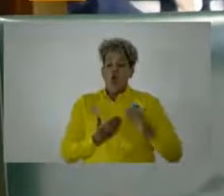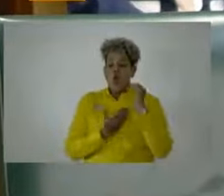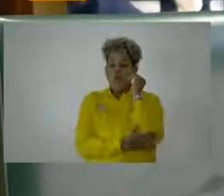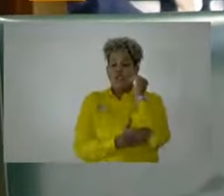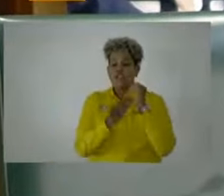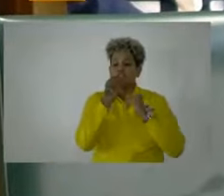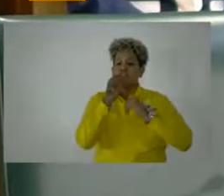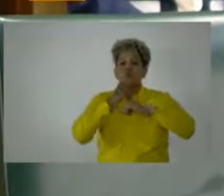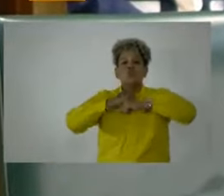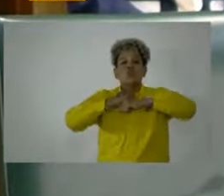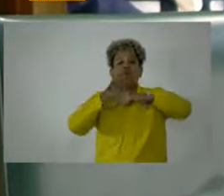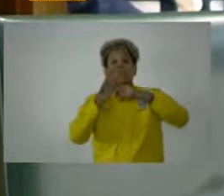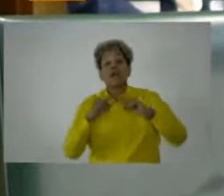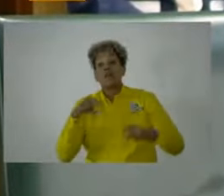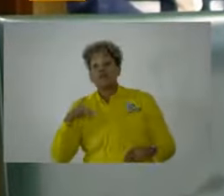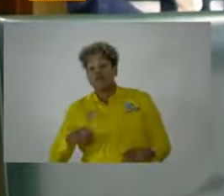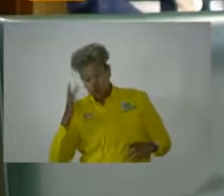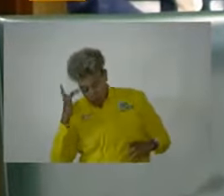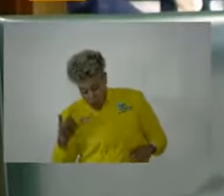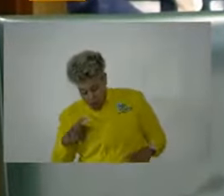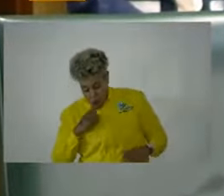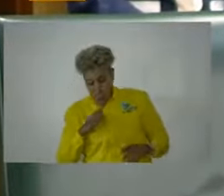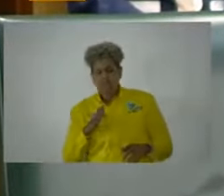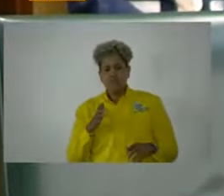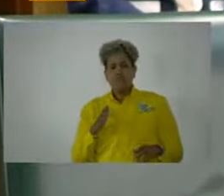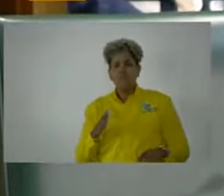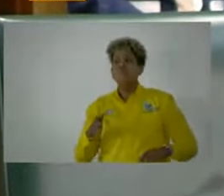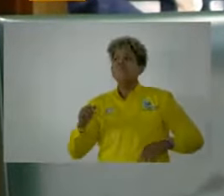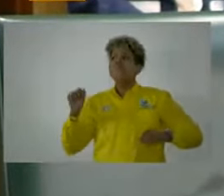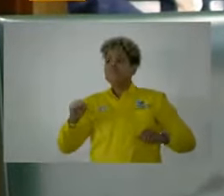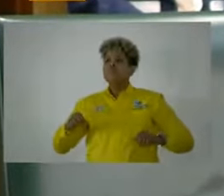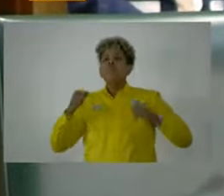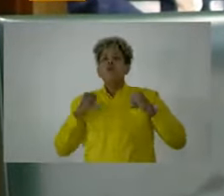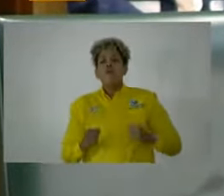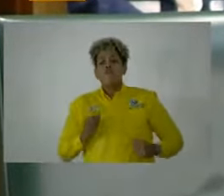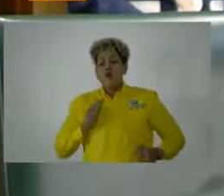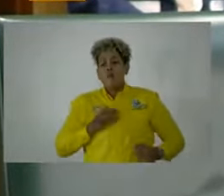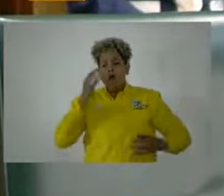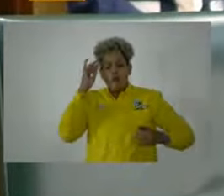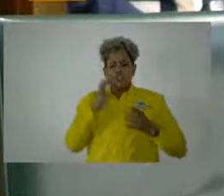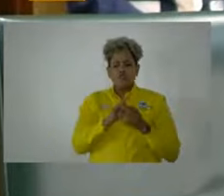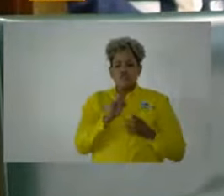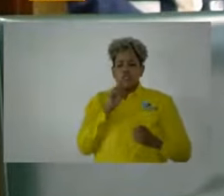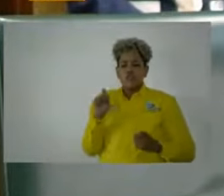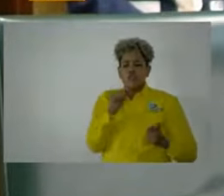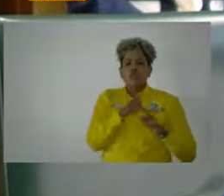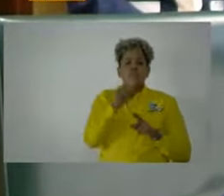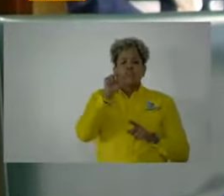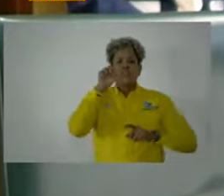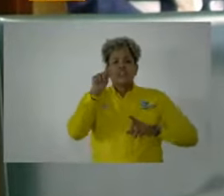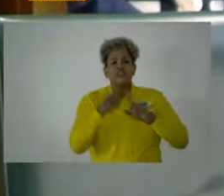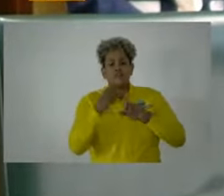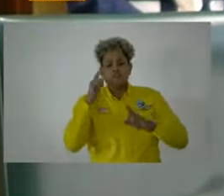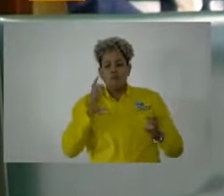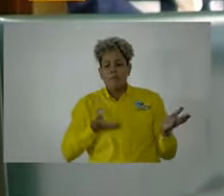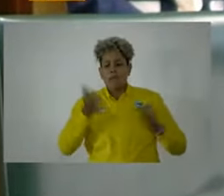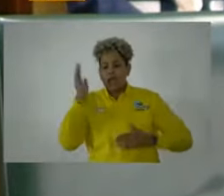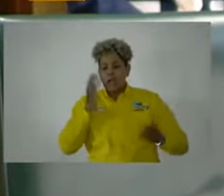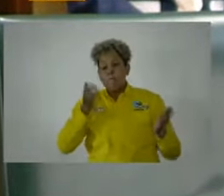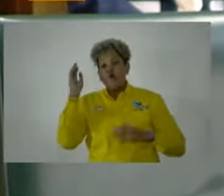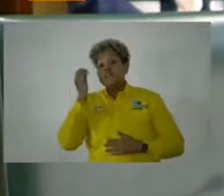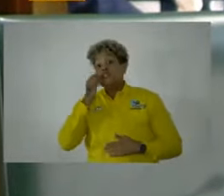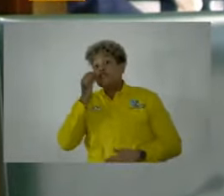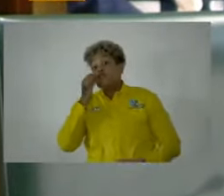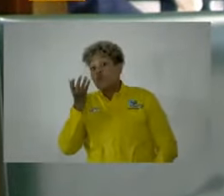food security. This is why we are adamant that our concerns regarding the removal of GCT from imported